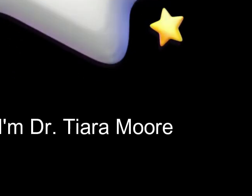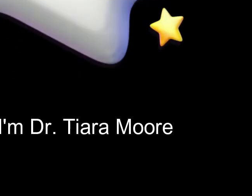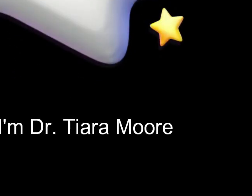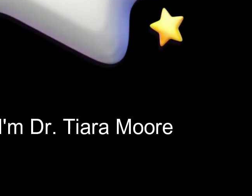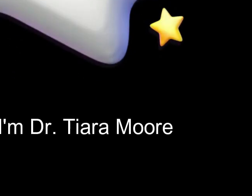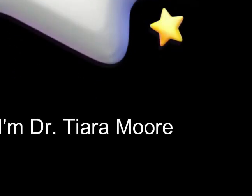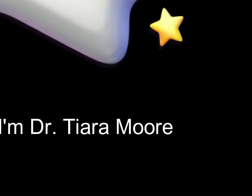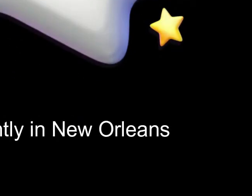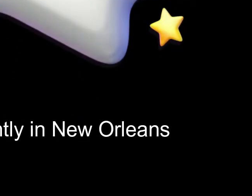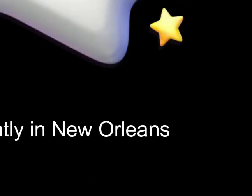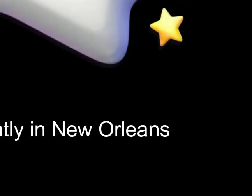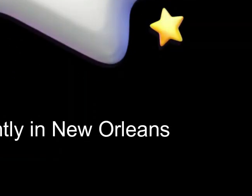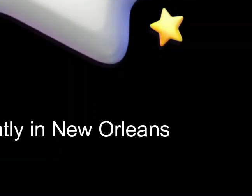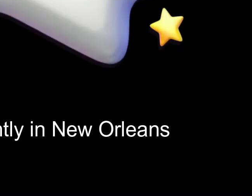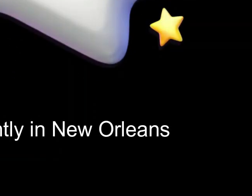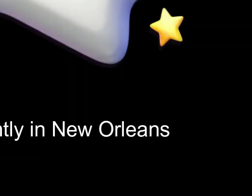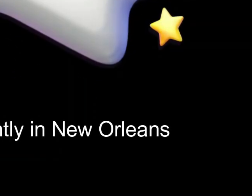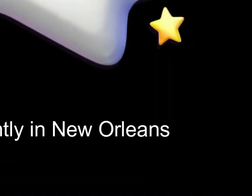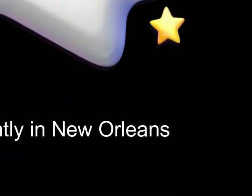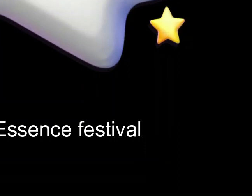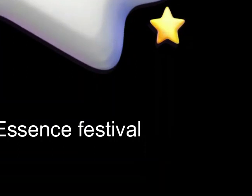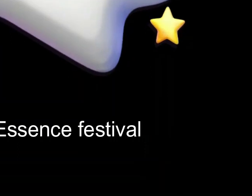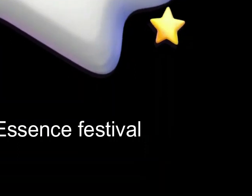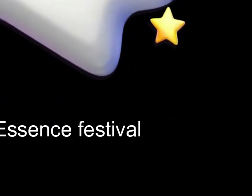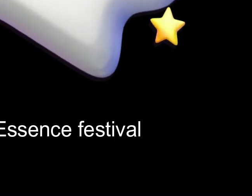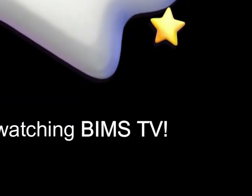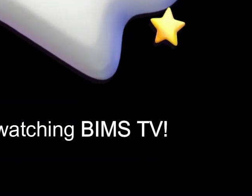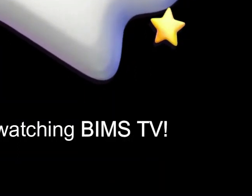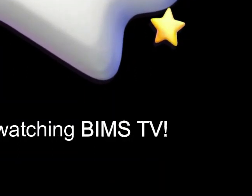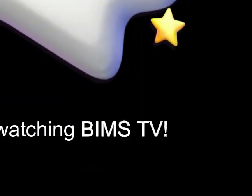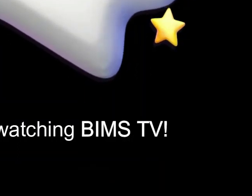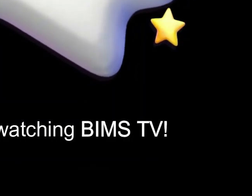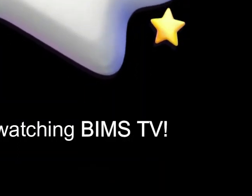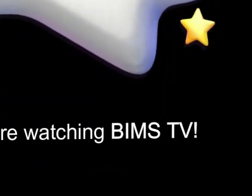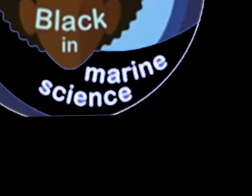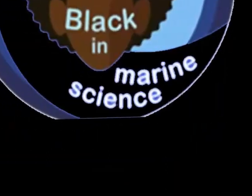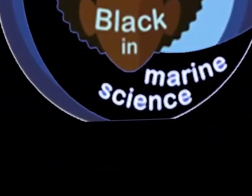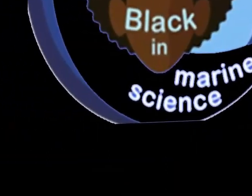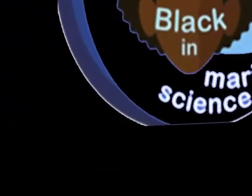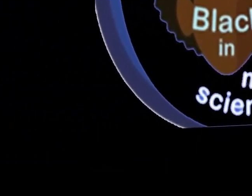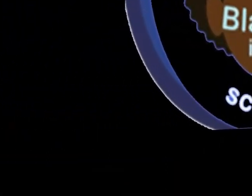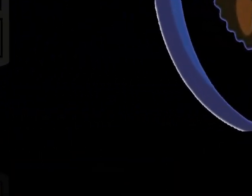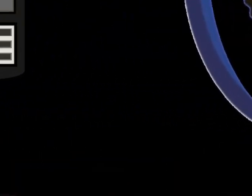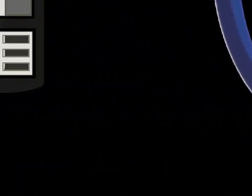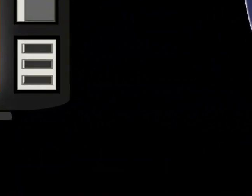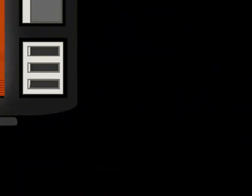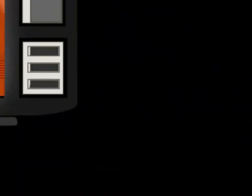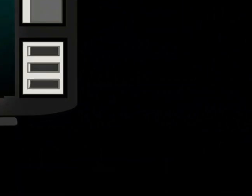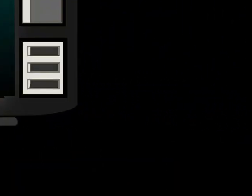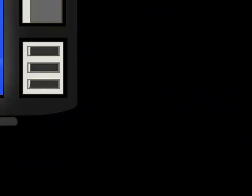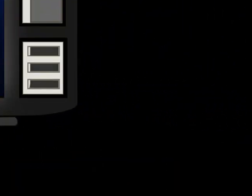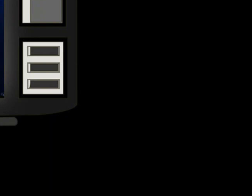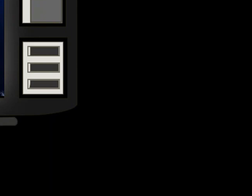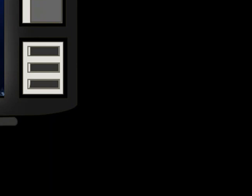y'all. I'm Dr. Tiara Moore. I'm currently in New Orleans at the Essence Festival, and you're watching BIMS TV.